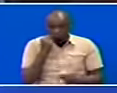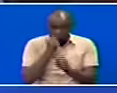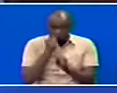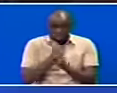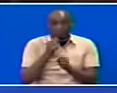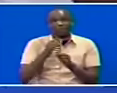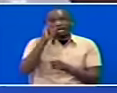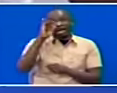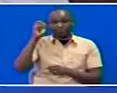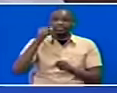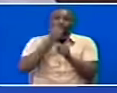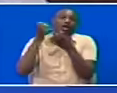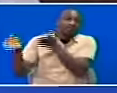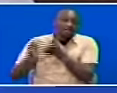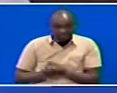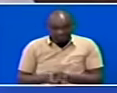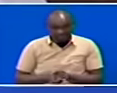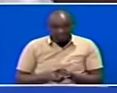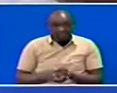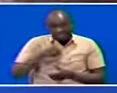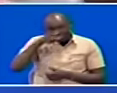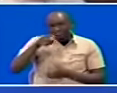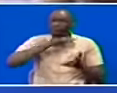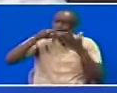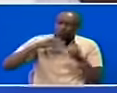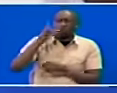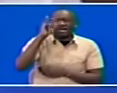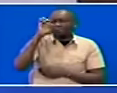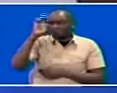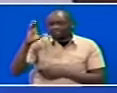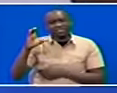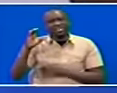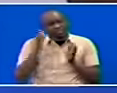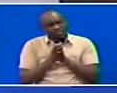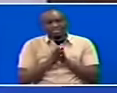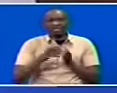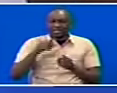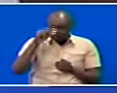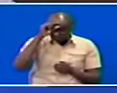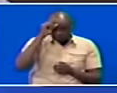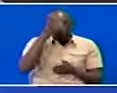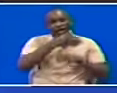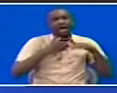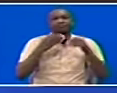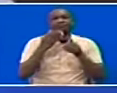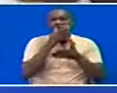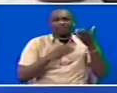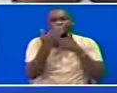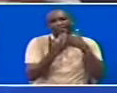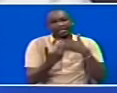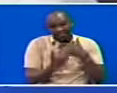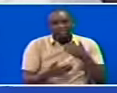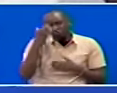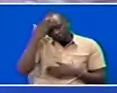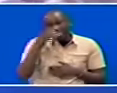the IEBC. As you confuse IEBC na ile serikali ya nusu mkate. Because nimeona